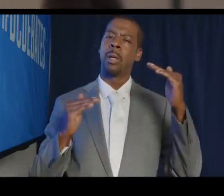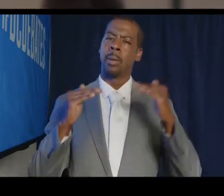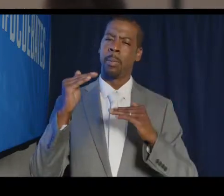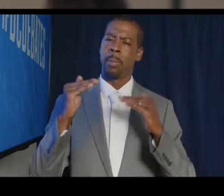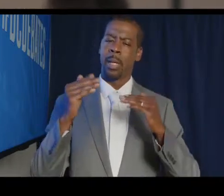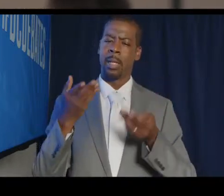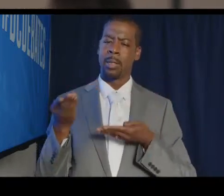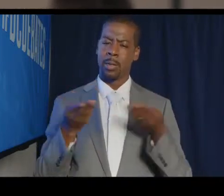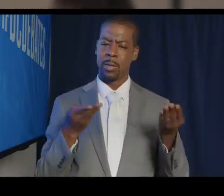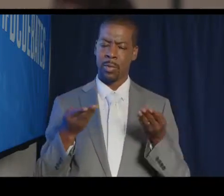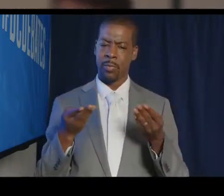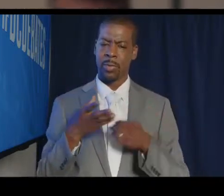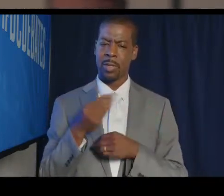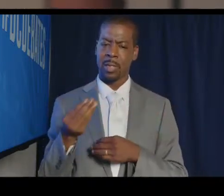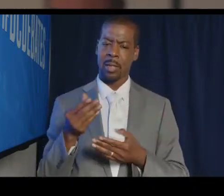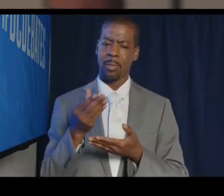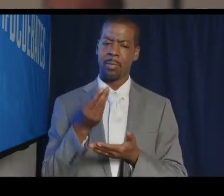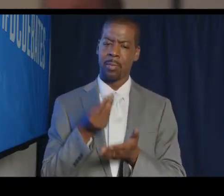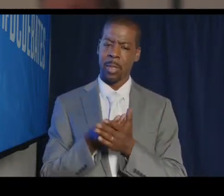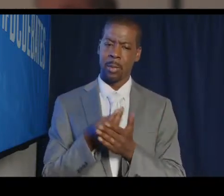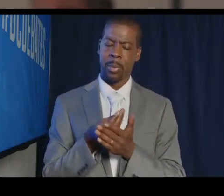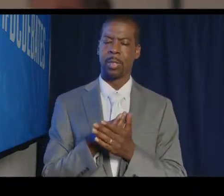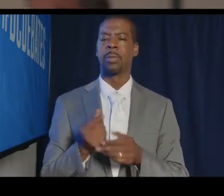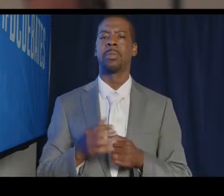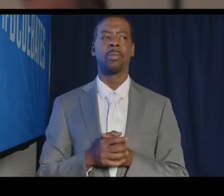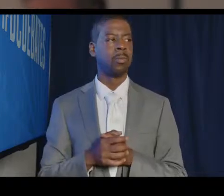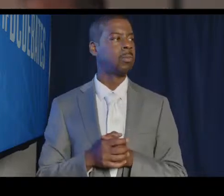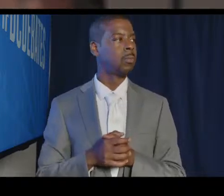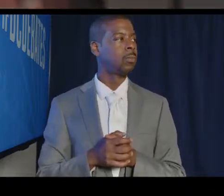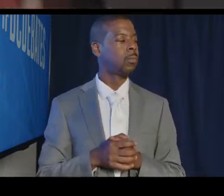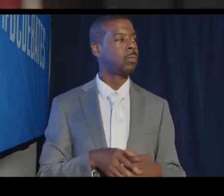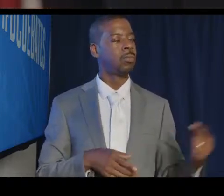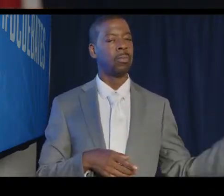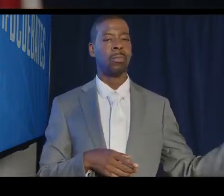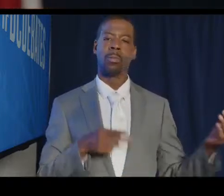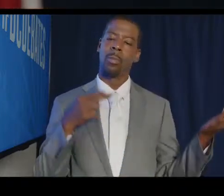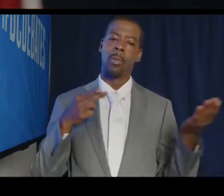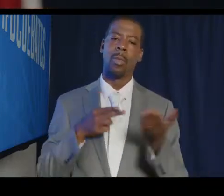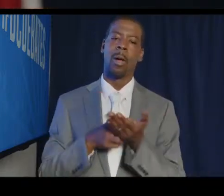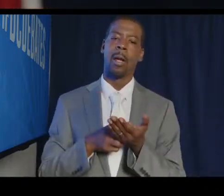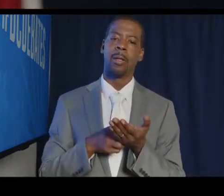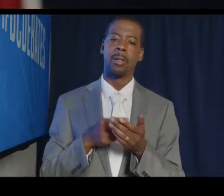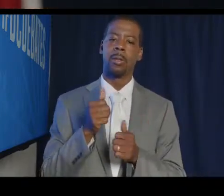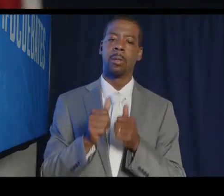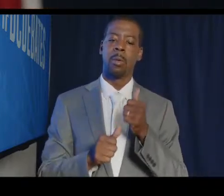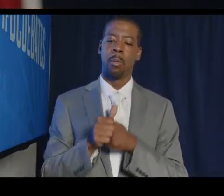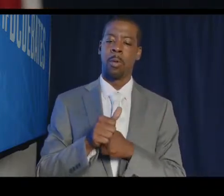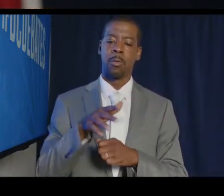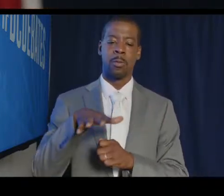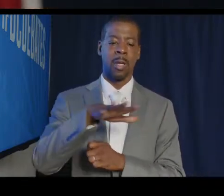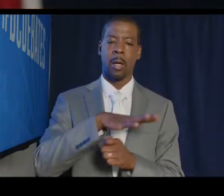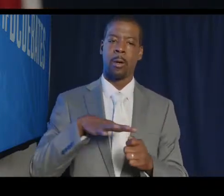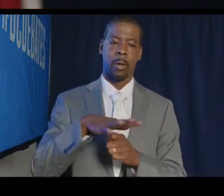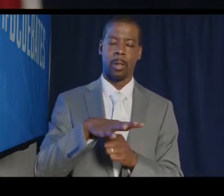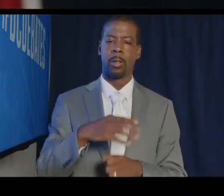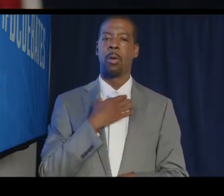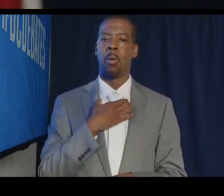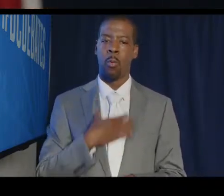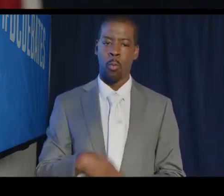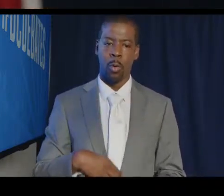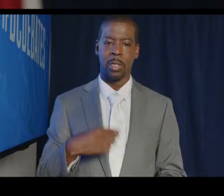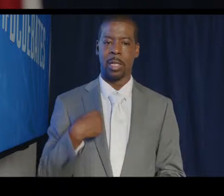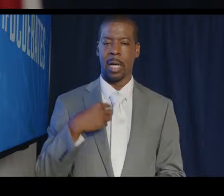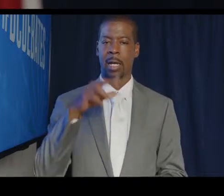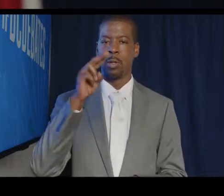city with the realities of our budget and finances? Look, the reality is that most jurisdictions would give an arm and a leg to have a $22